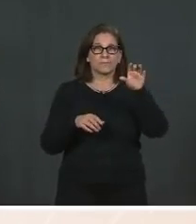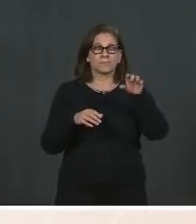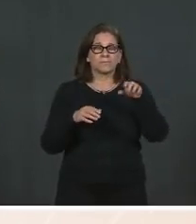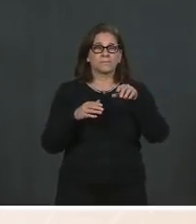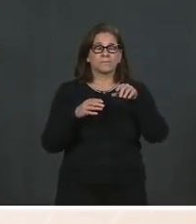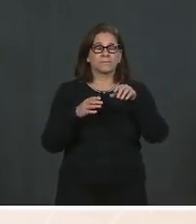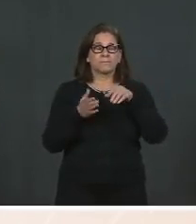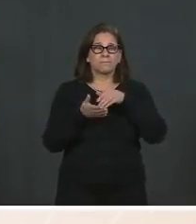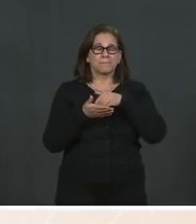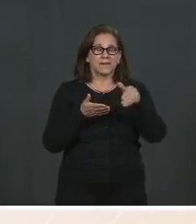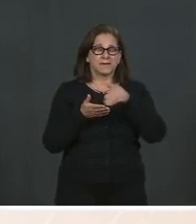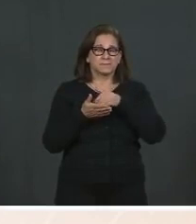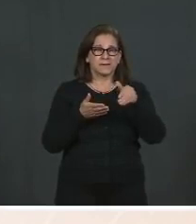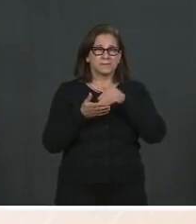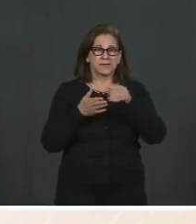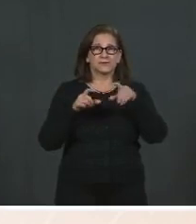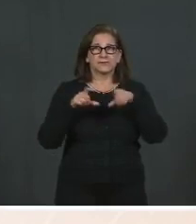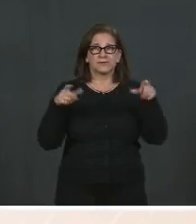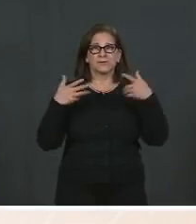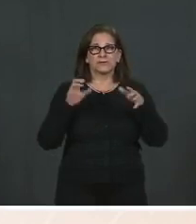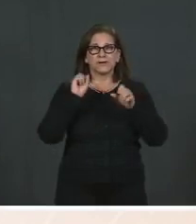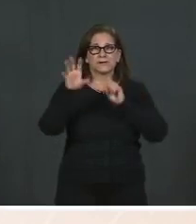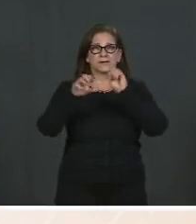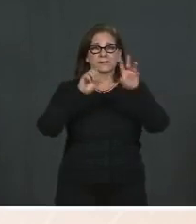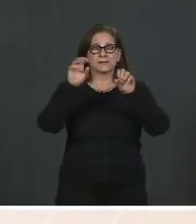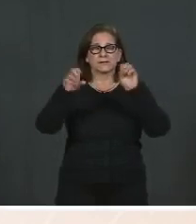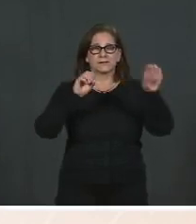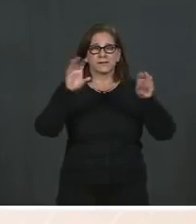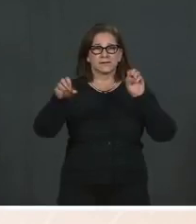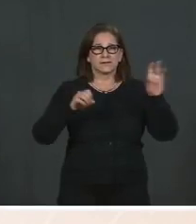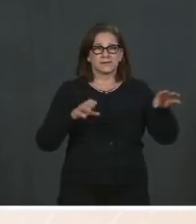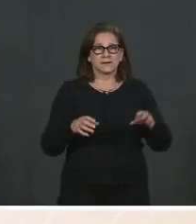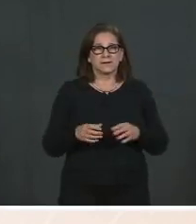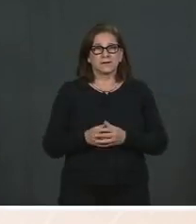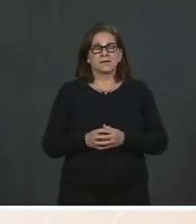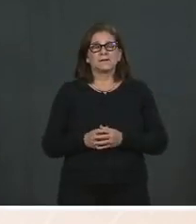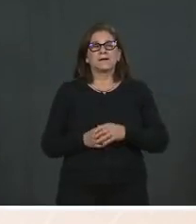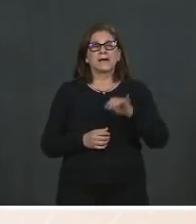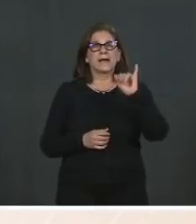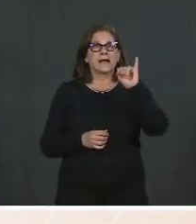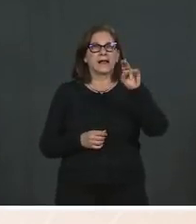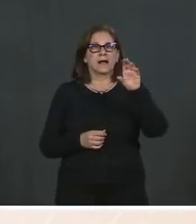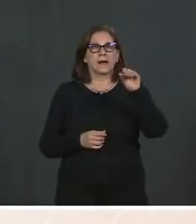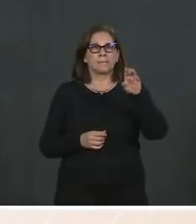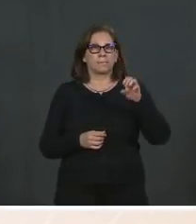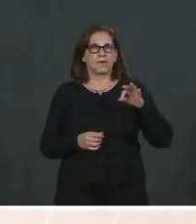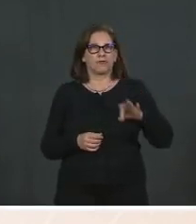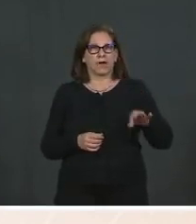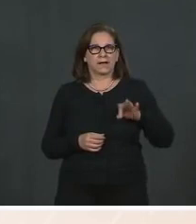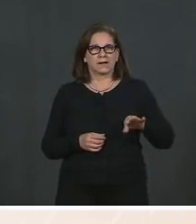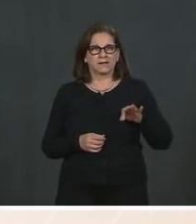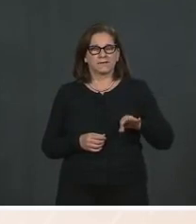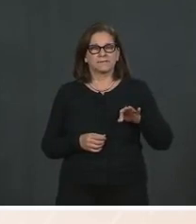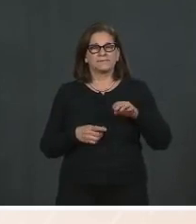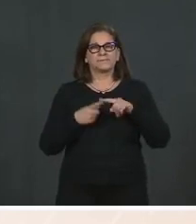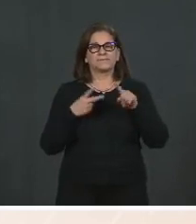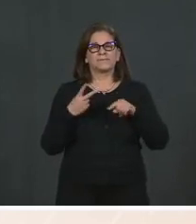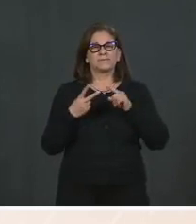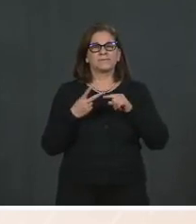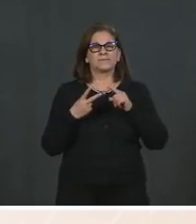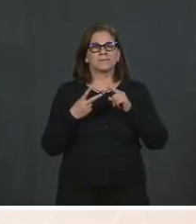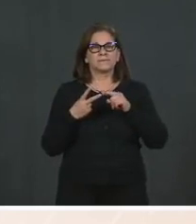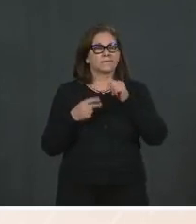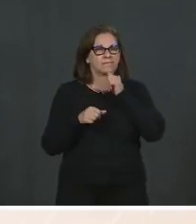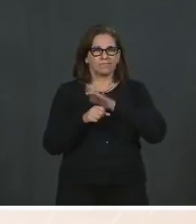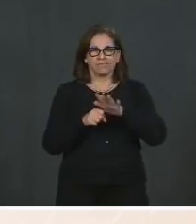earned income tax credit was something he fought to have in there as well. But he believes that that's not enough and we need to do more. And so he's looking forward